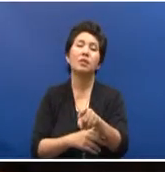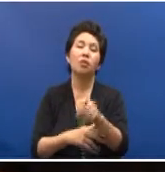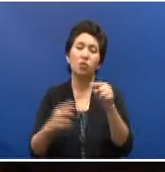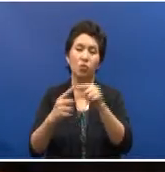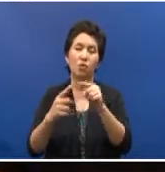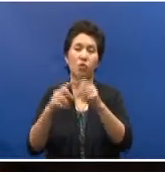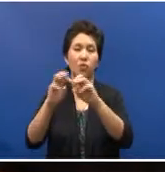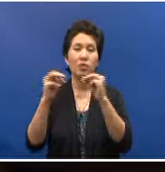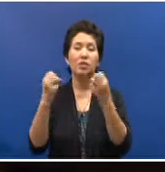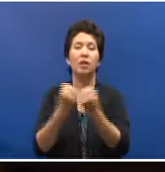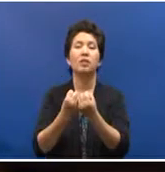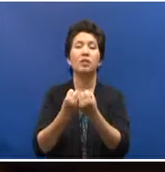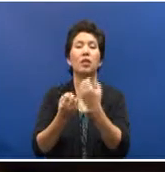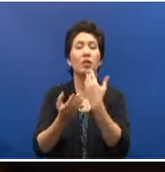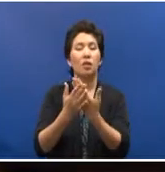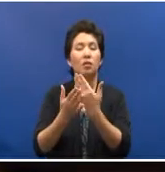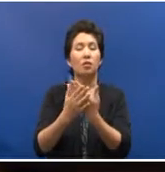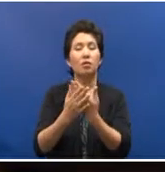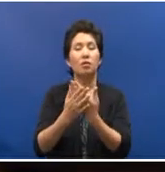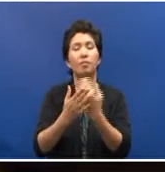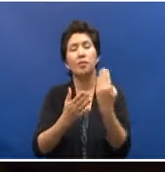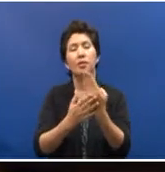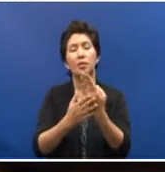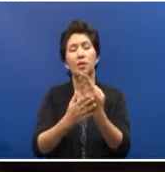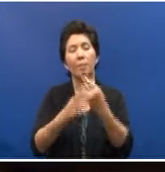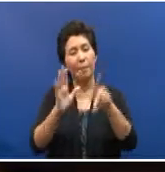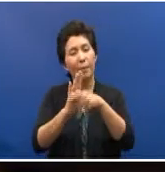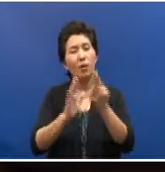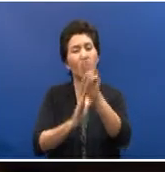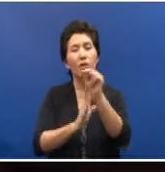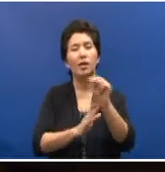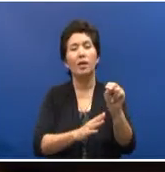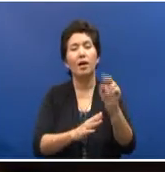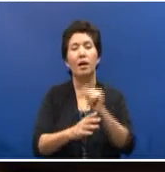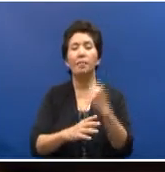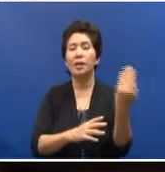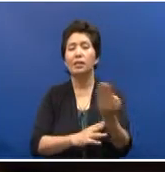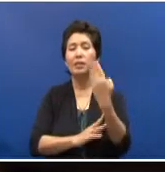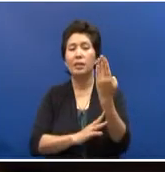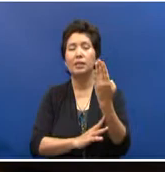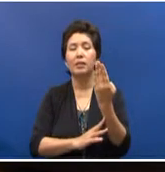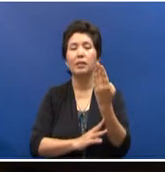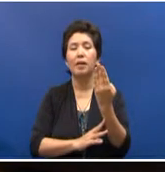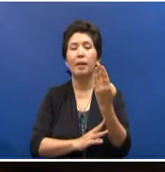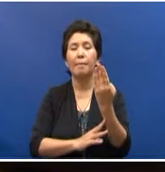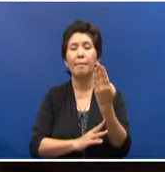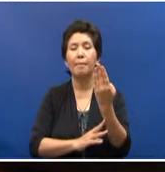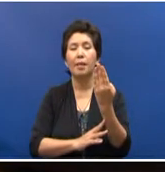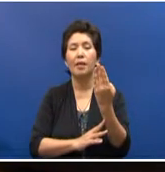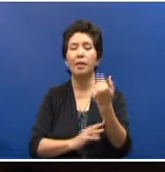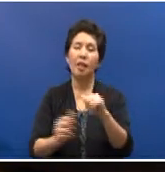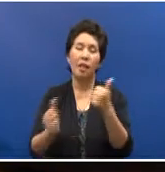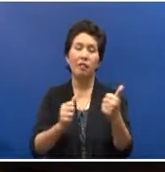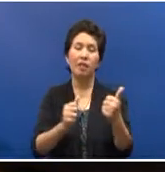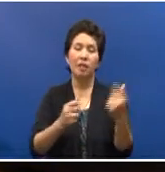to the society. The goods will surely be consumed. There will surely be surplus, okay, left at